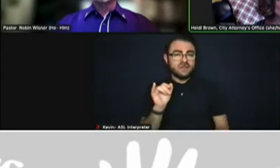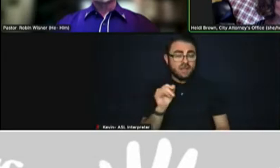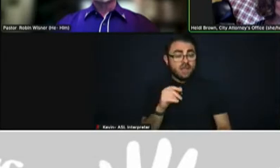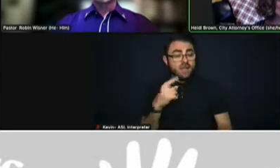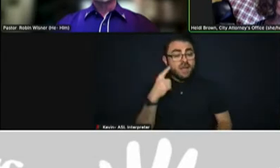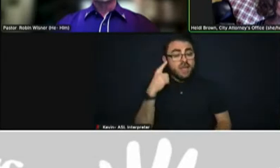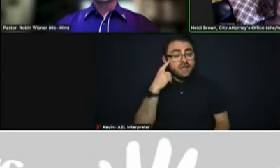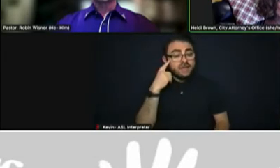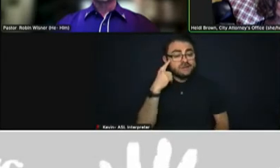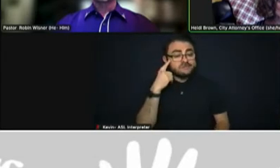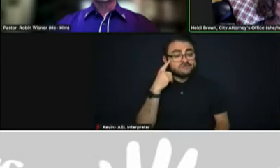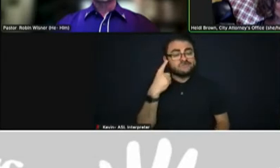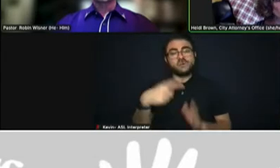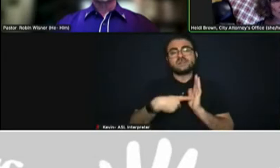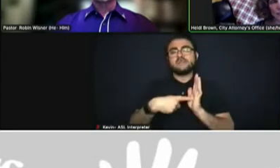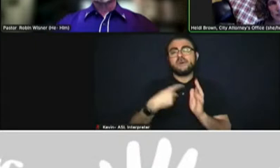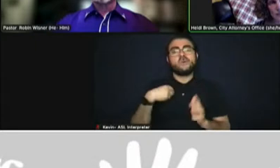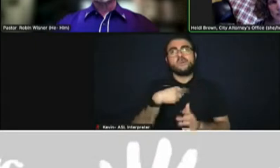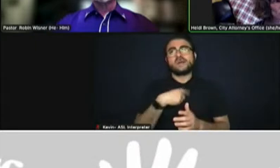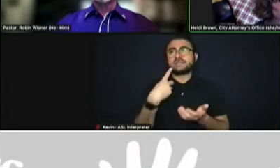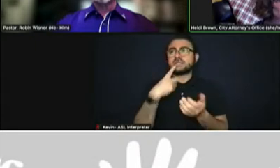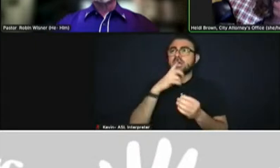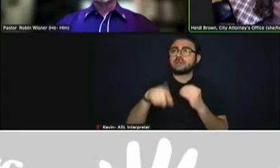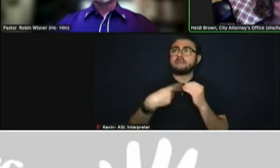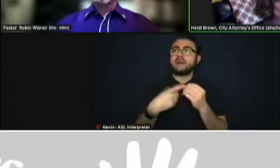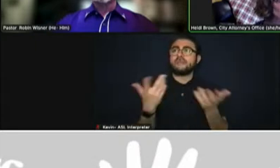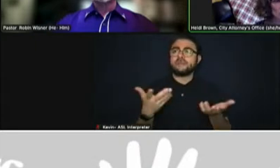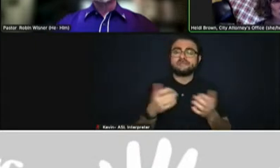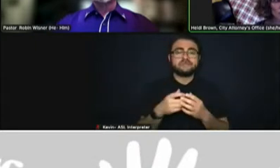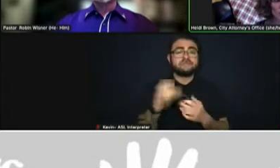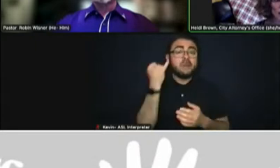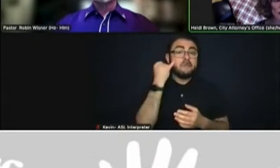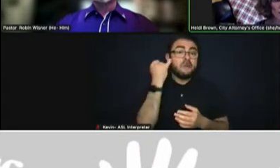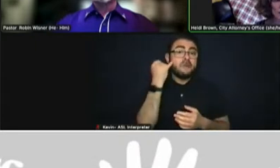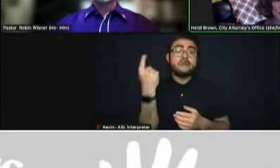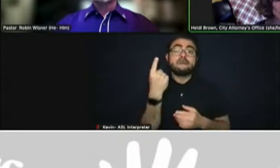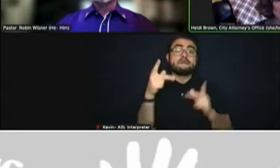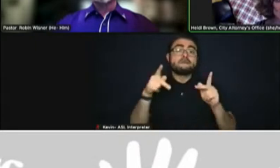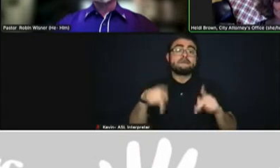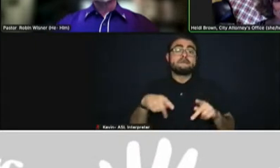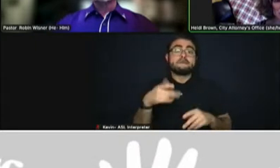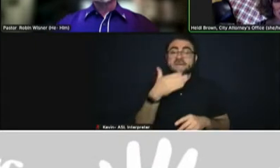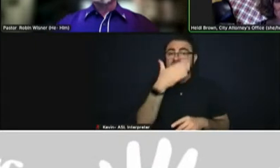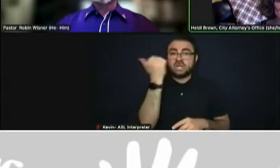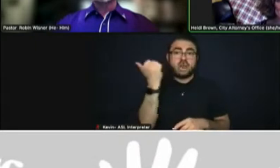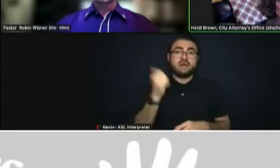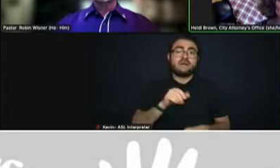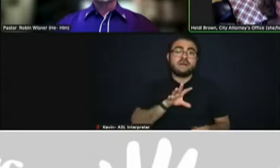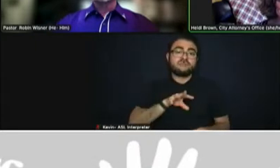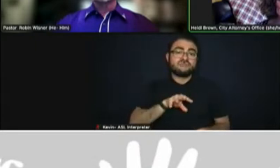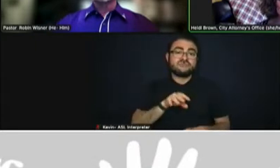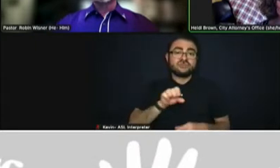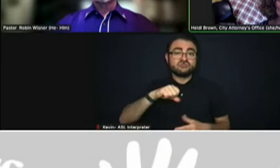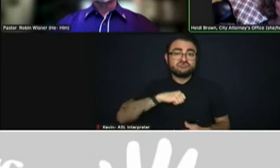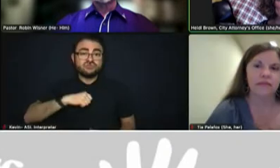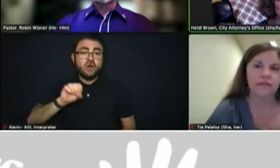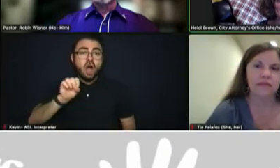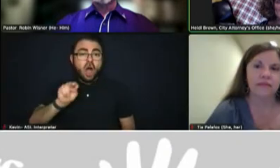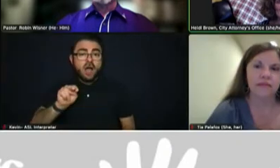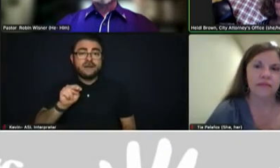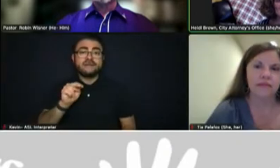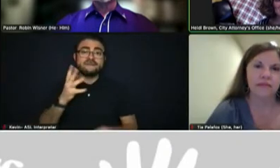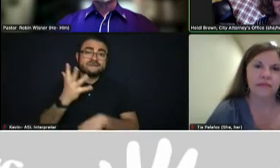say somebody forgets to turn their camera on 5-6 times in a short period of time. At some